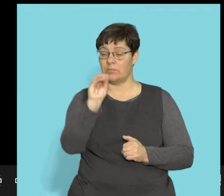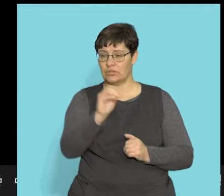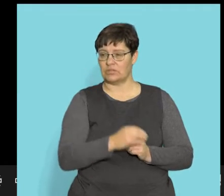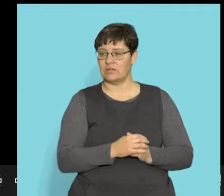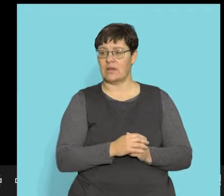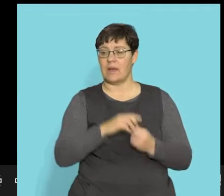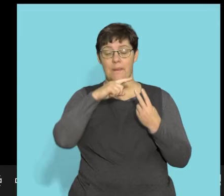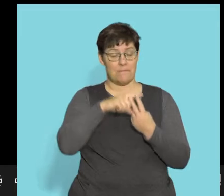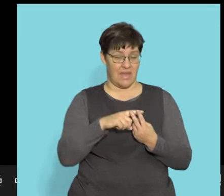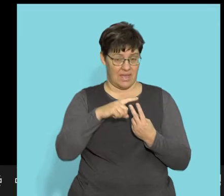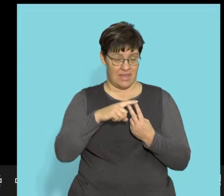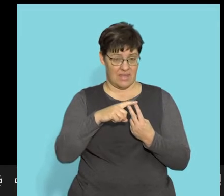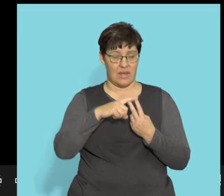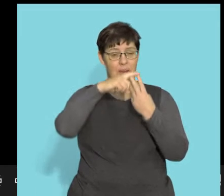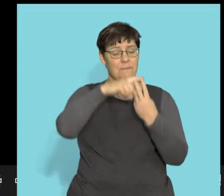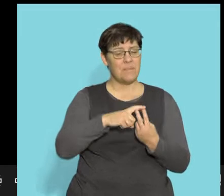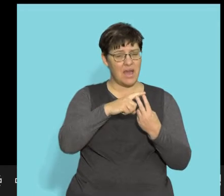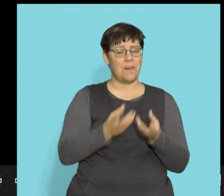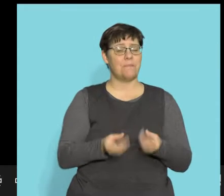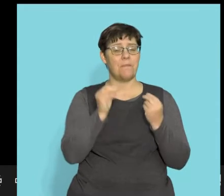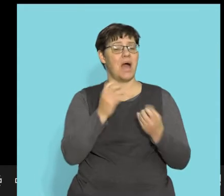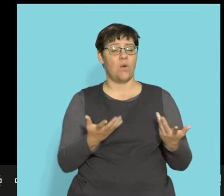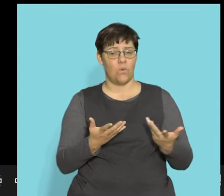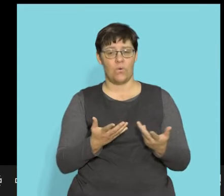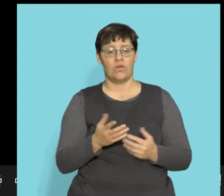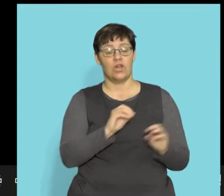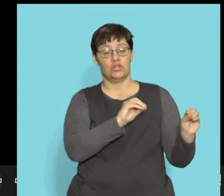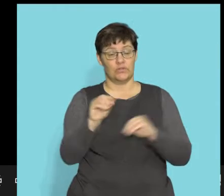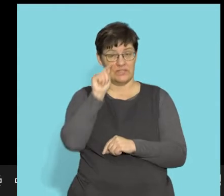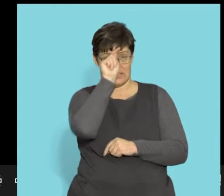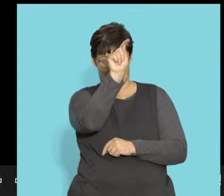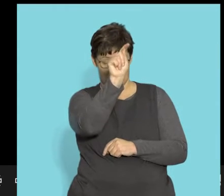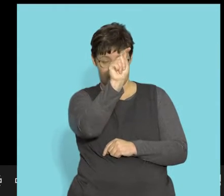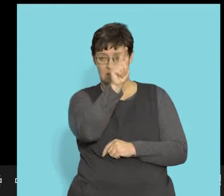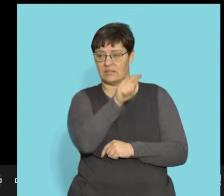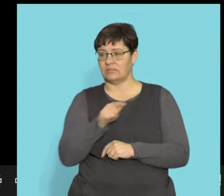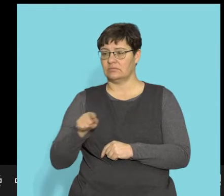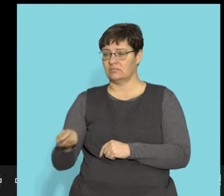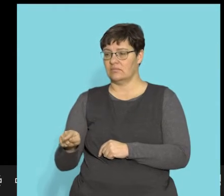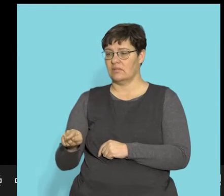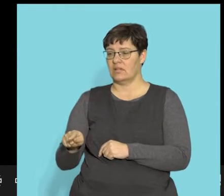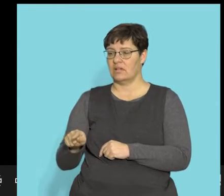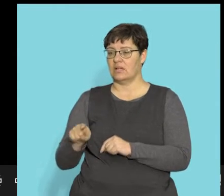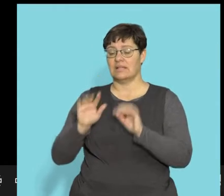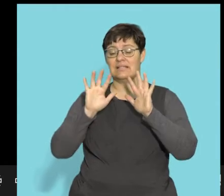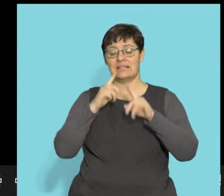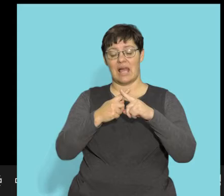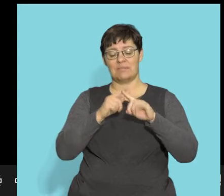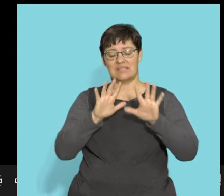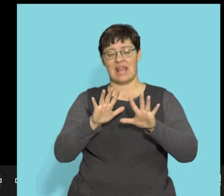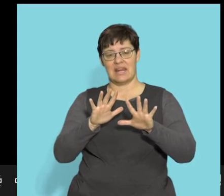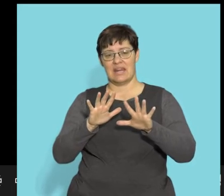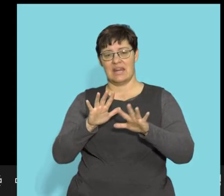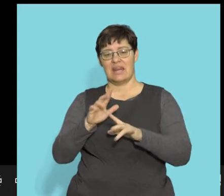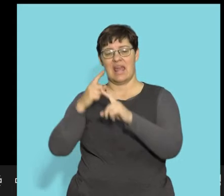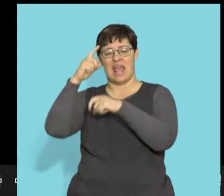So we are going to type in pi. Just a reminder how to get the pi on your calculator. You press shift and then you press the button